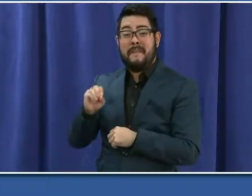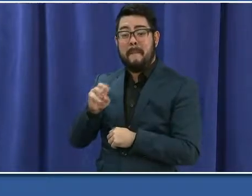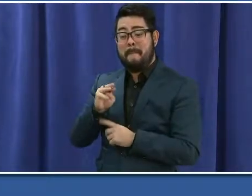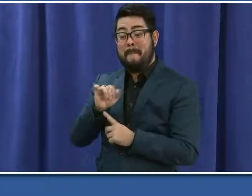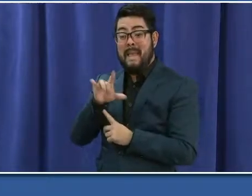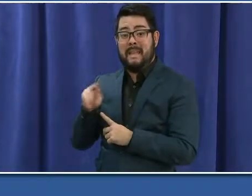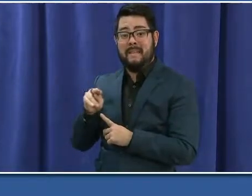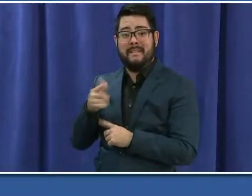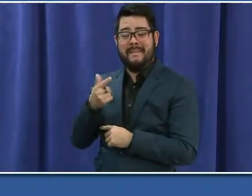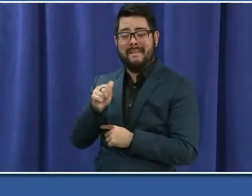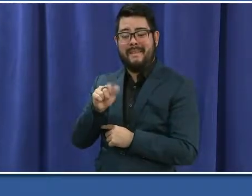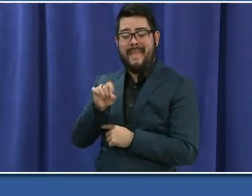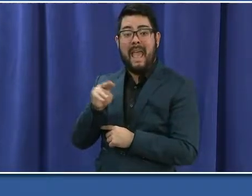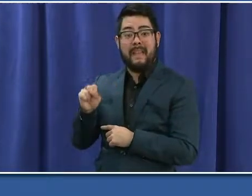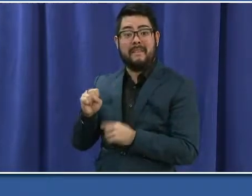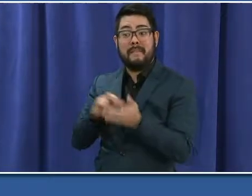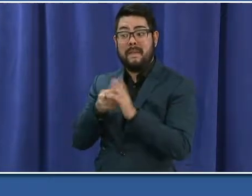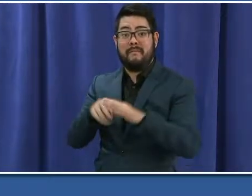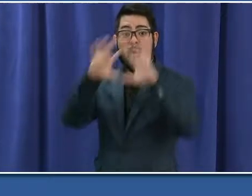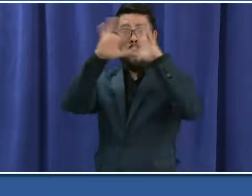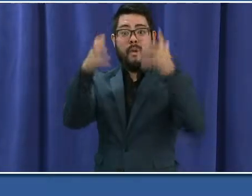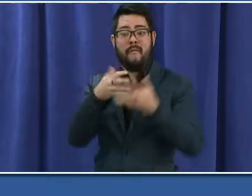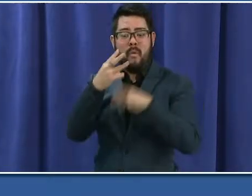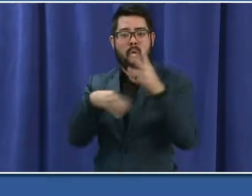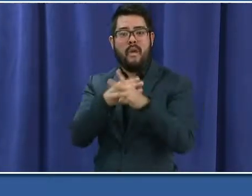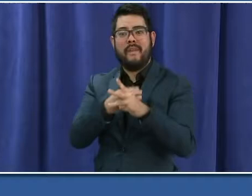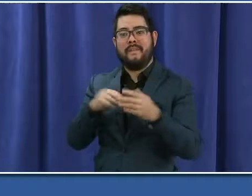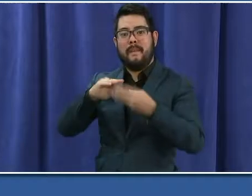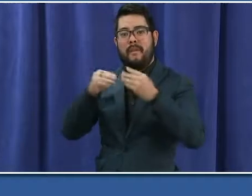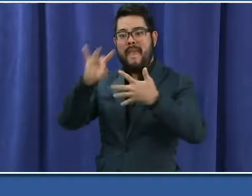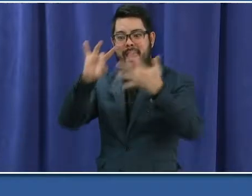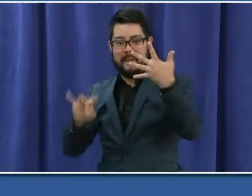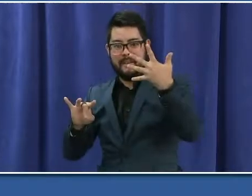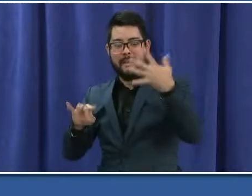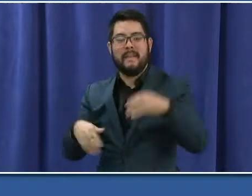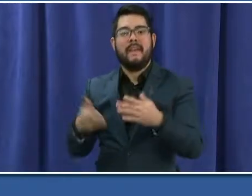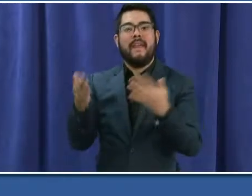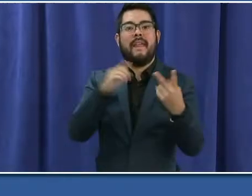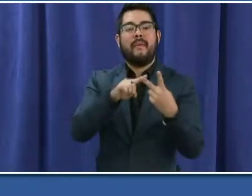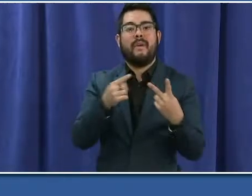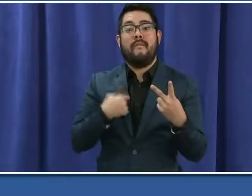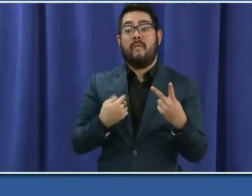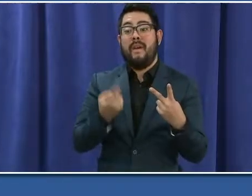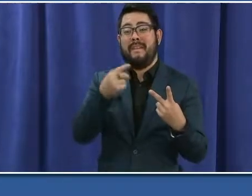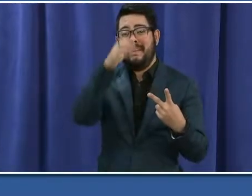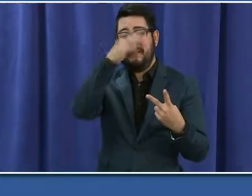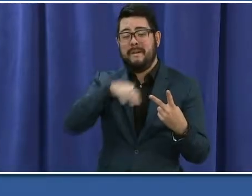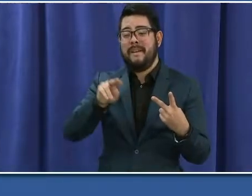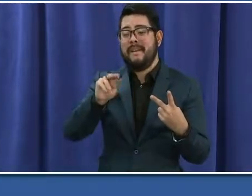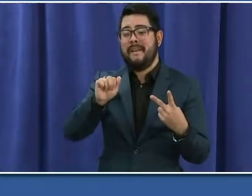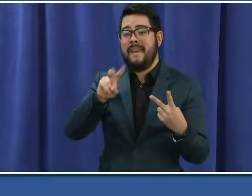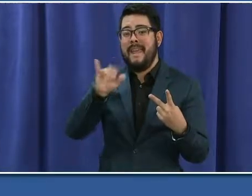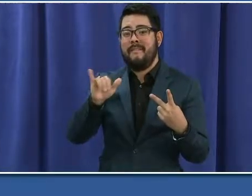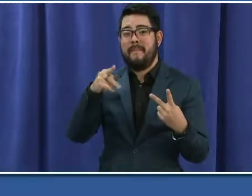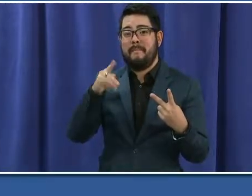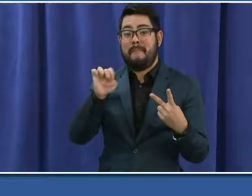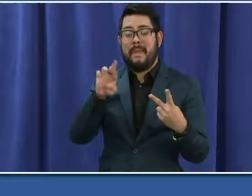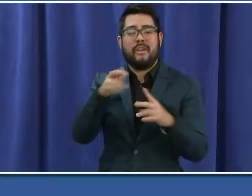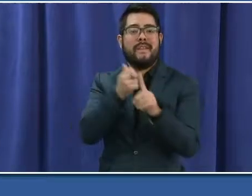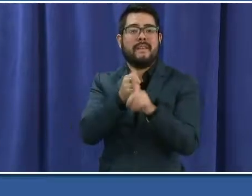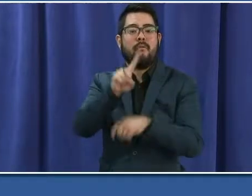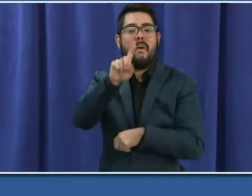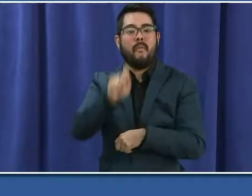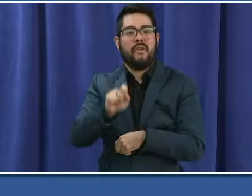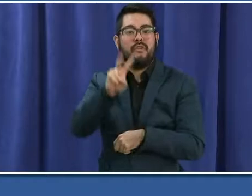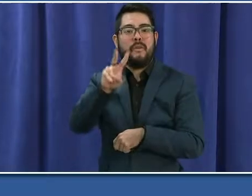and which is the 8th largest in the world. Then we have Jardine, which is right by Navy Pier, that is the world's largest at 1.2 billion